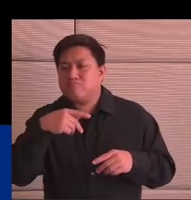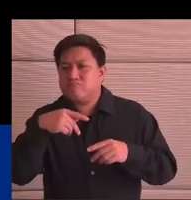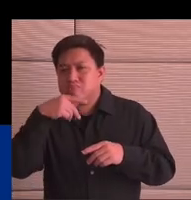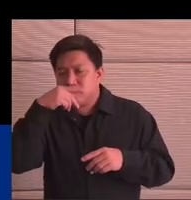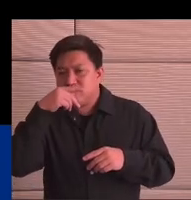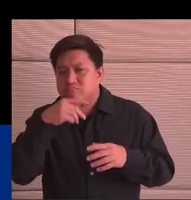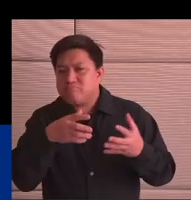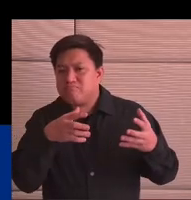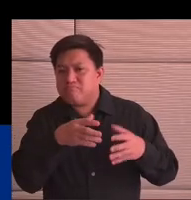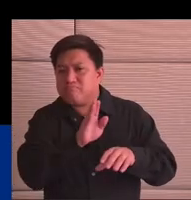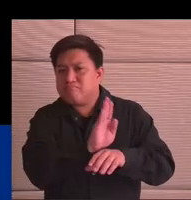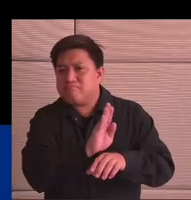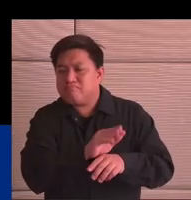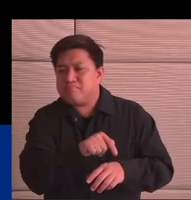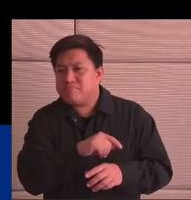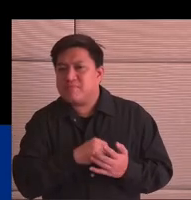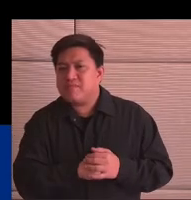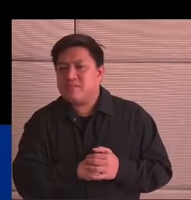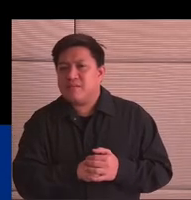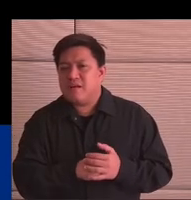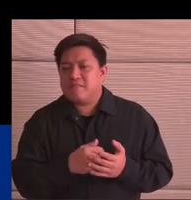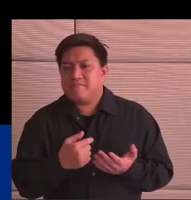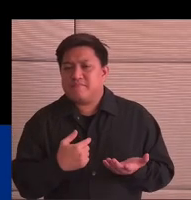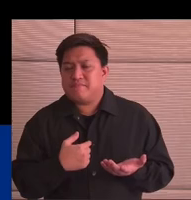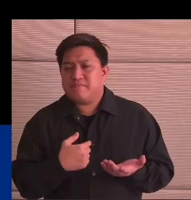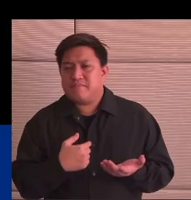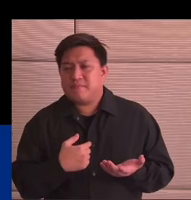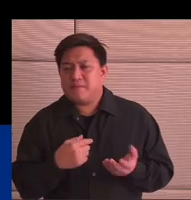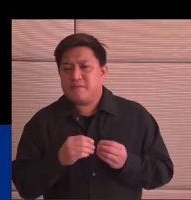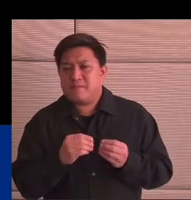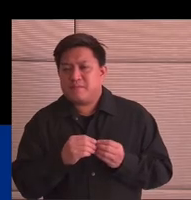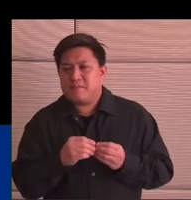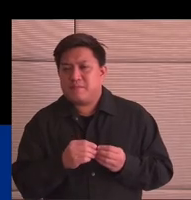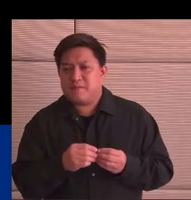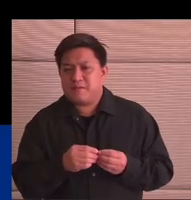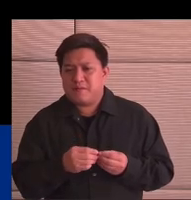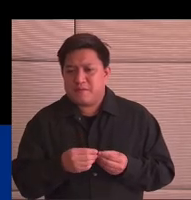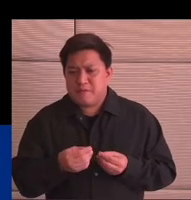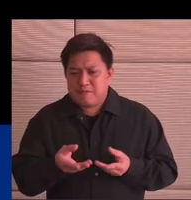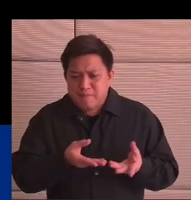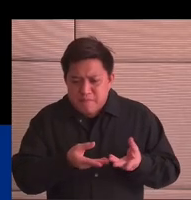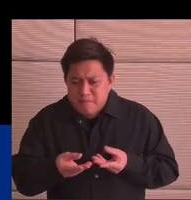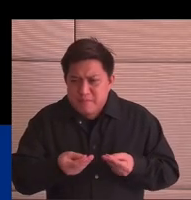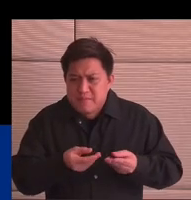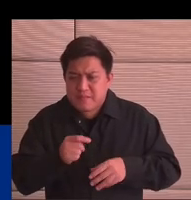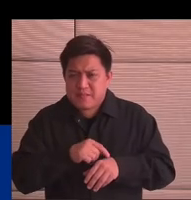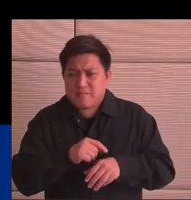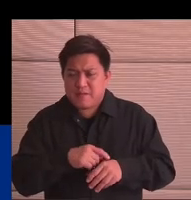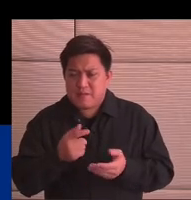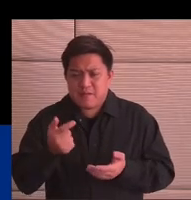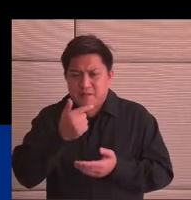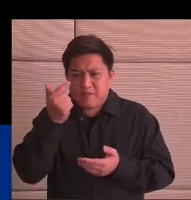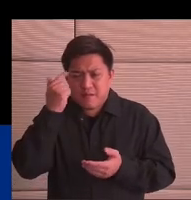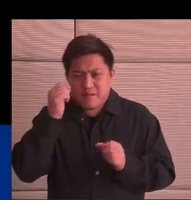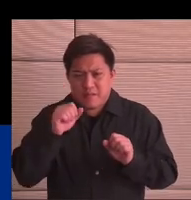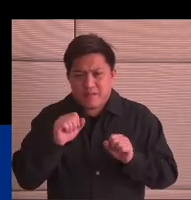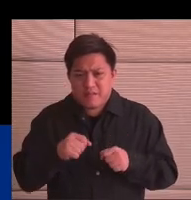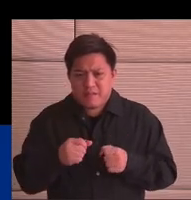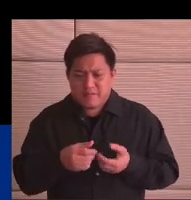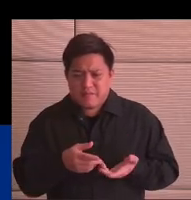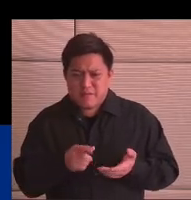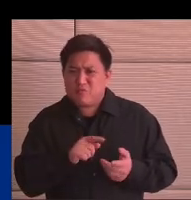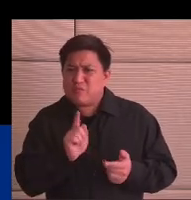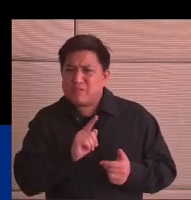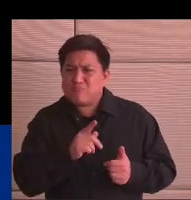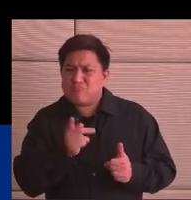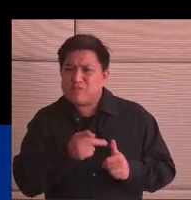the problem really is that we want to make sure that our PPPs are more of the solicited kind so that government really can assert it is a